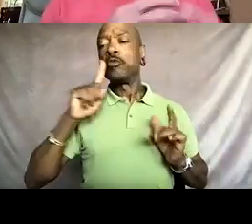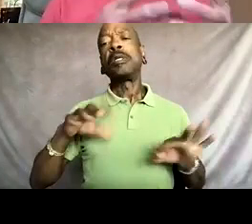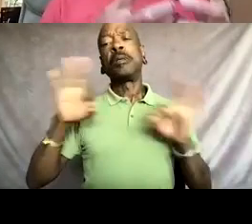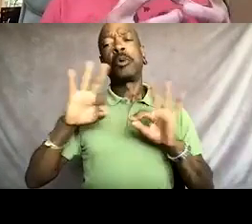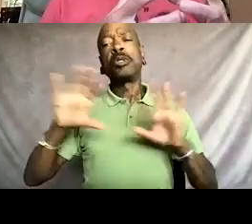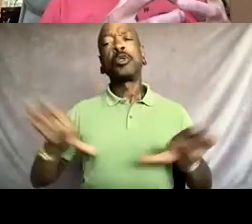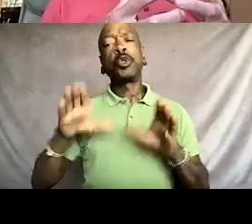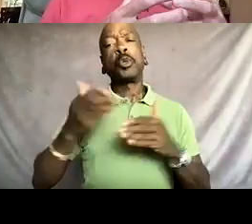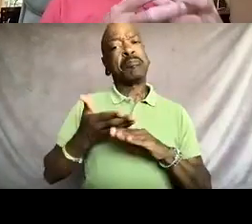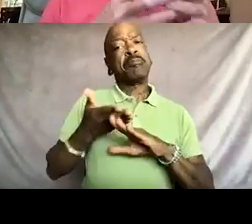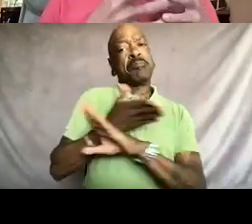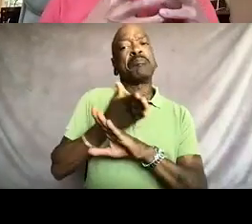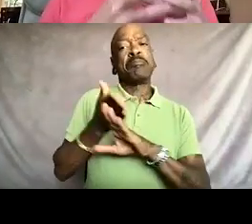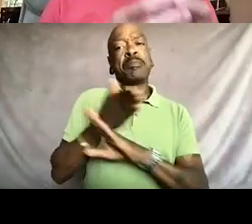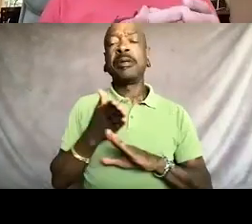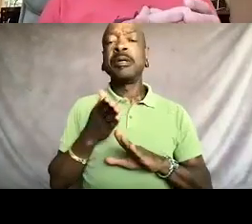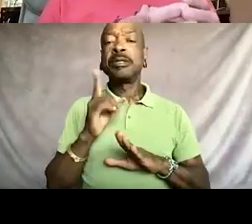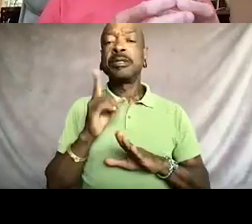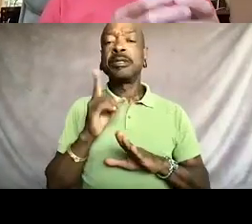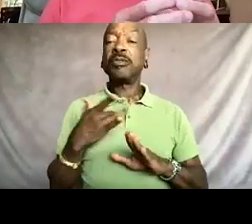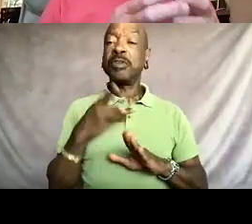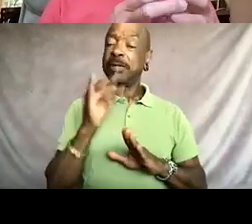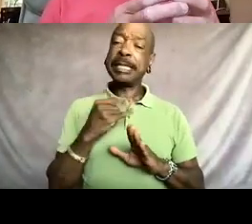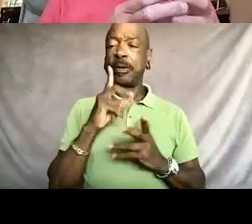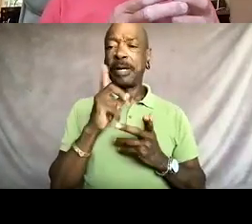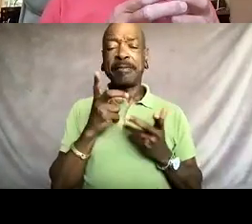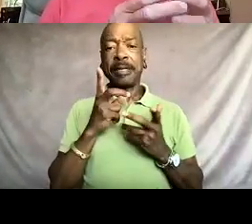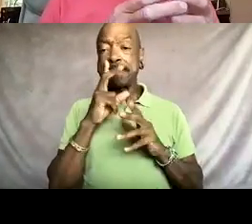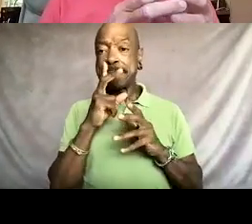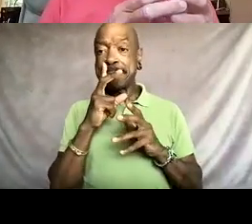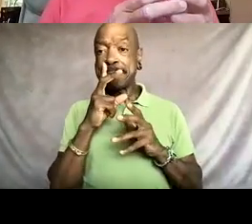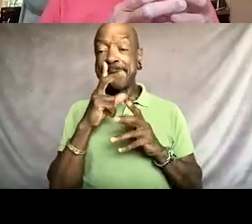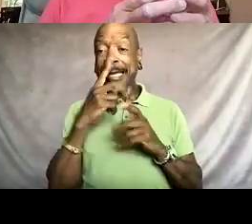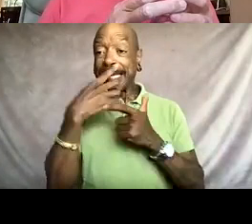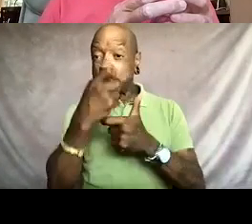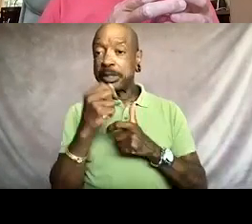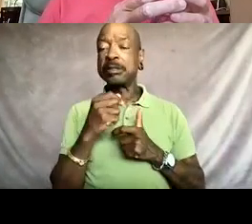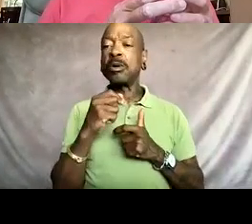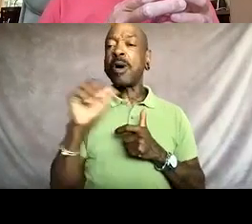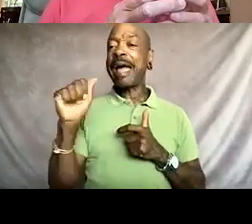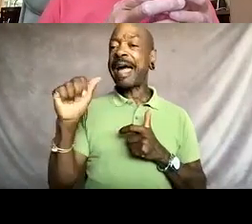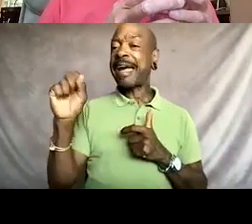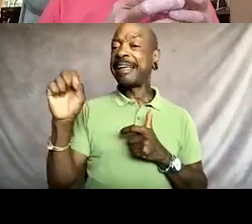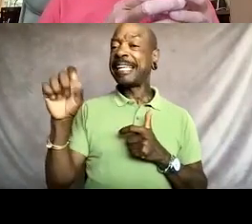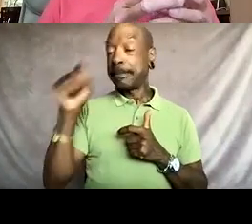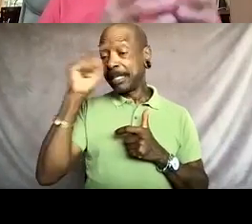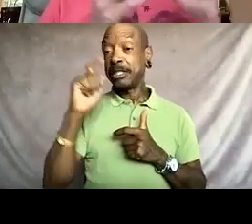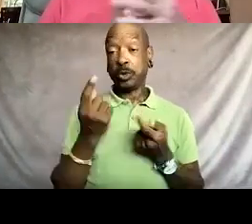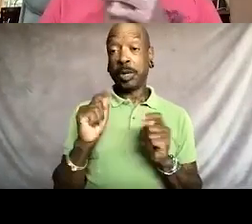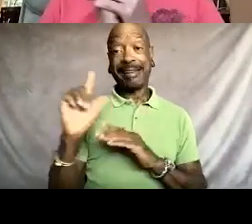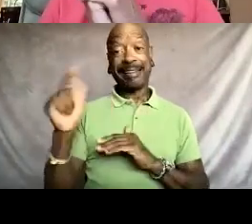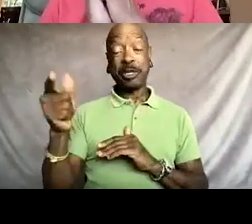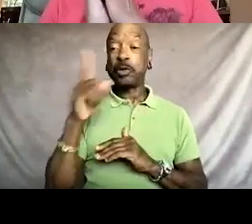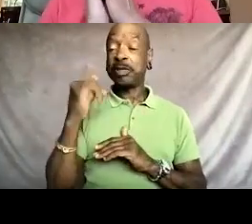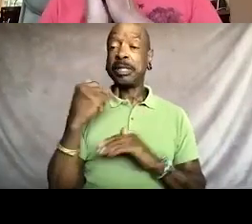like they have a vested interest or asset. Because otherwise, if you try later on to put a